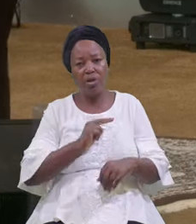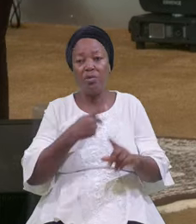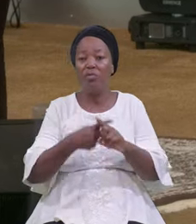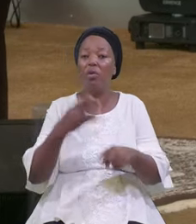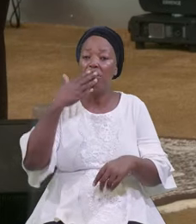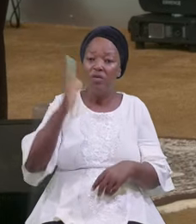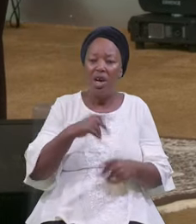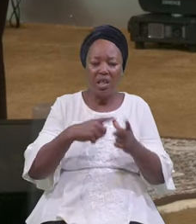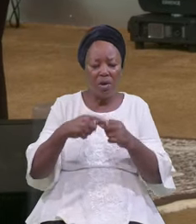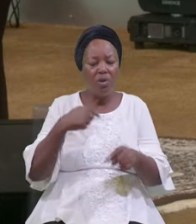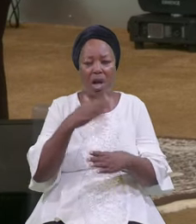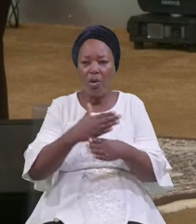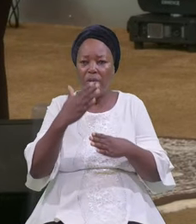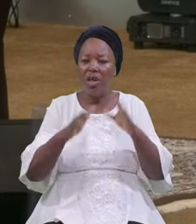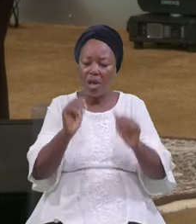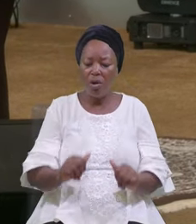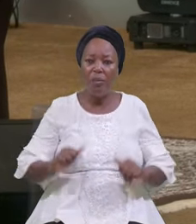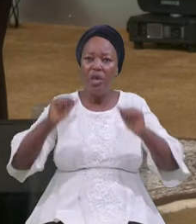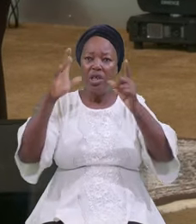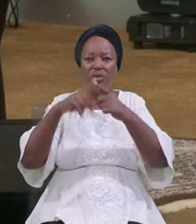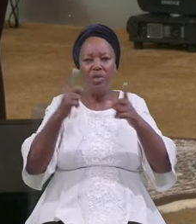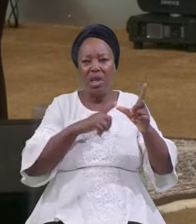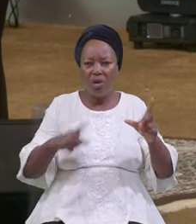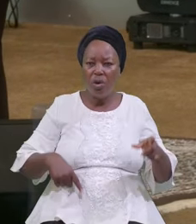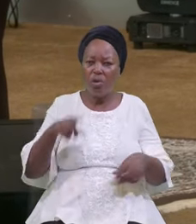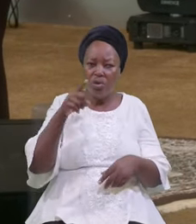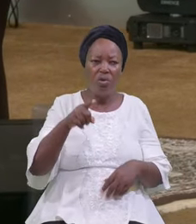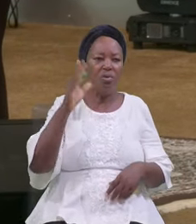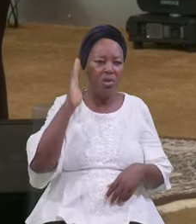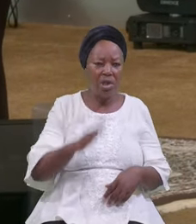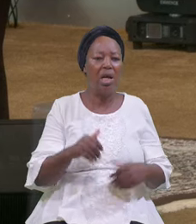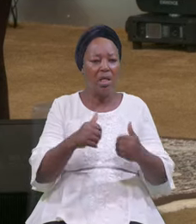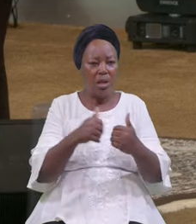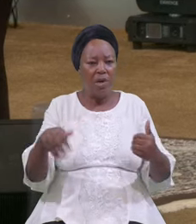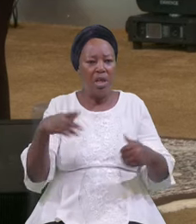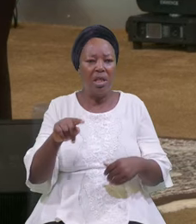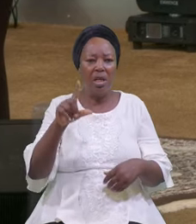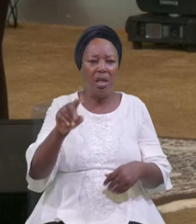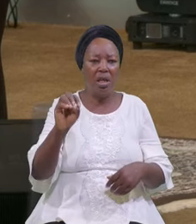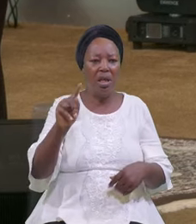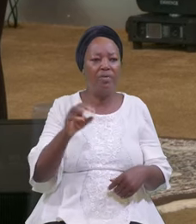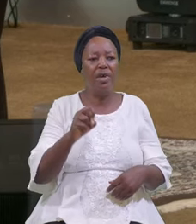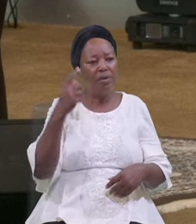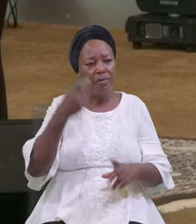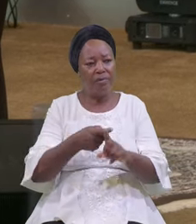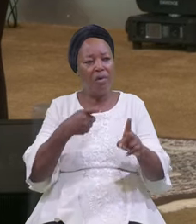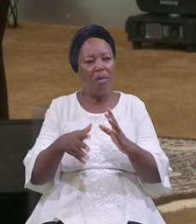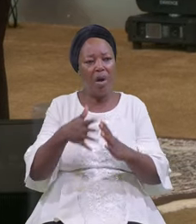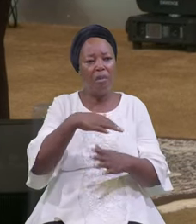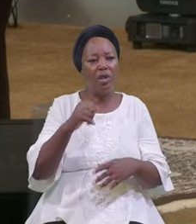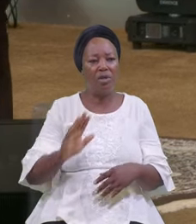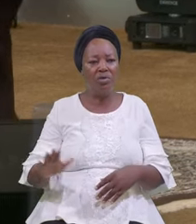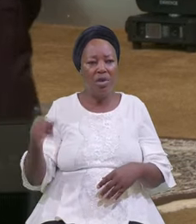totally committed unto the Lord. Thou shalt separate the Levites from among the children